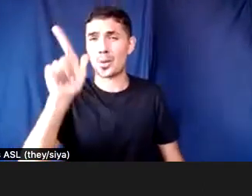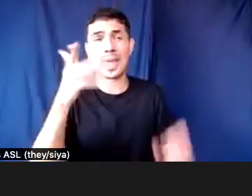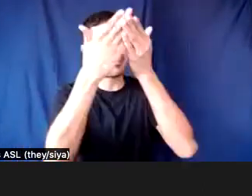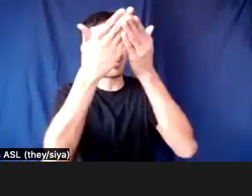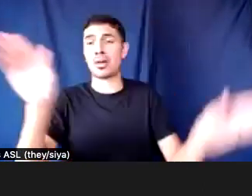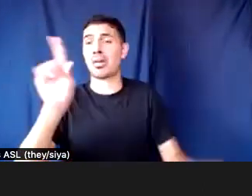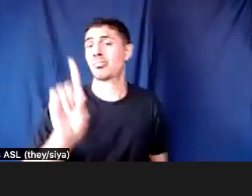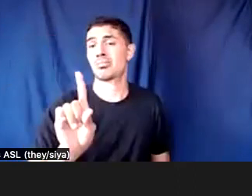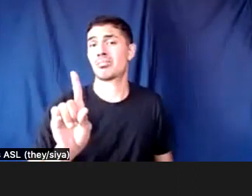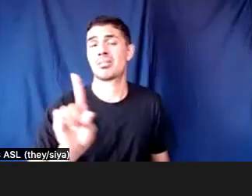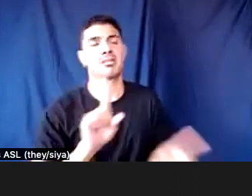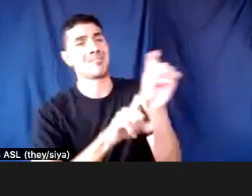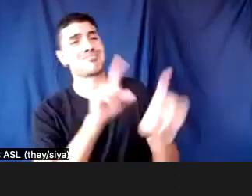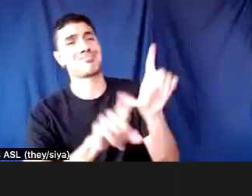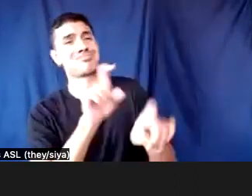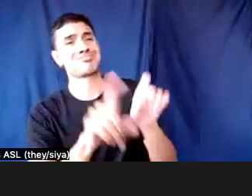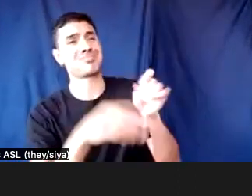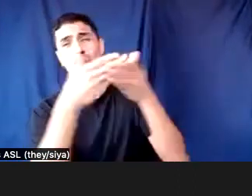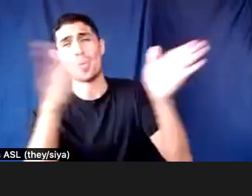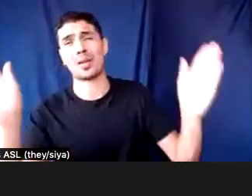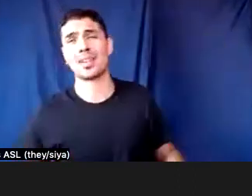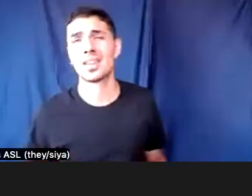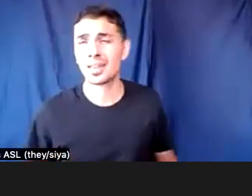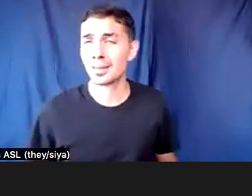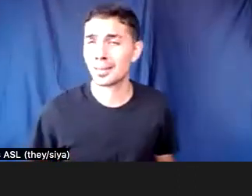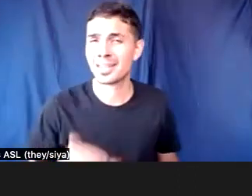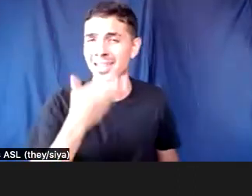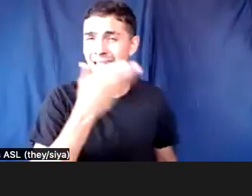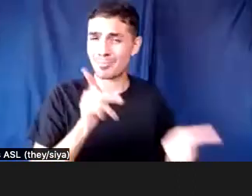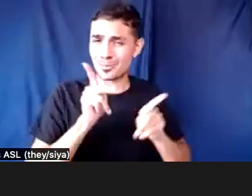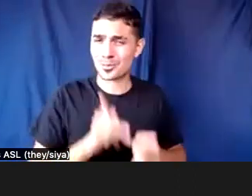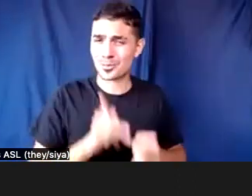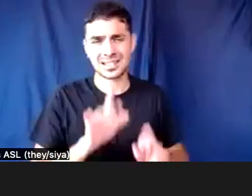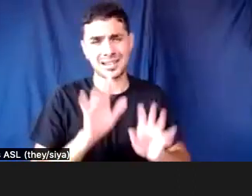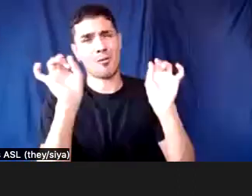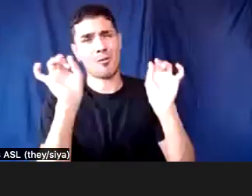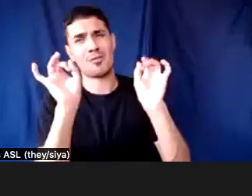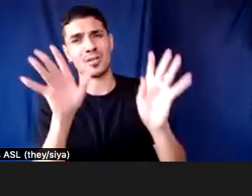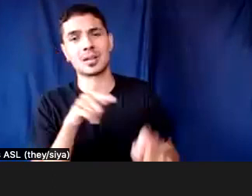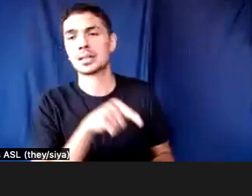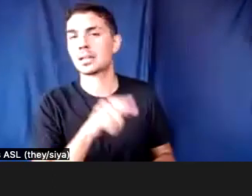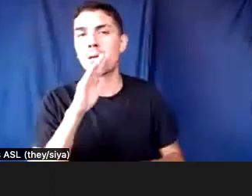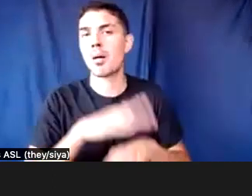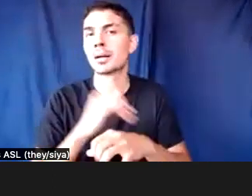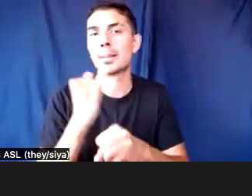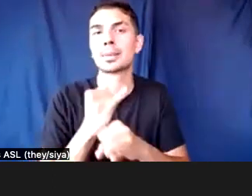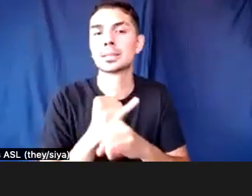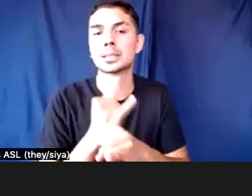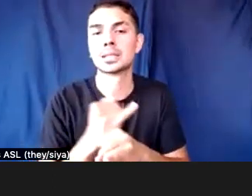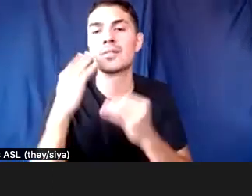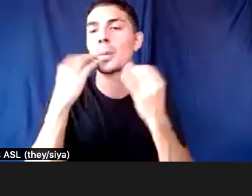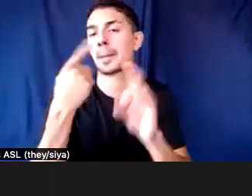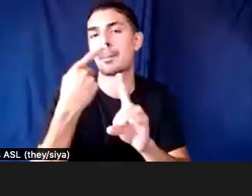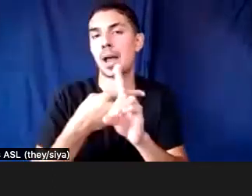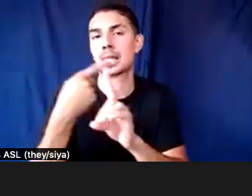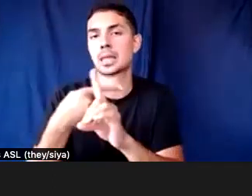like terrified this individual who then wasn't on campus for months, you